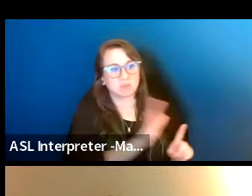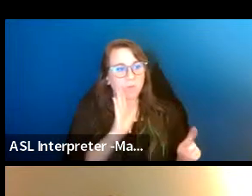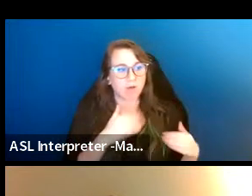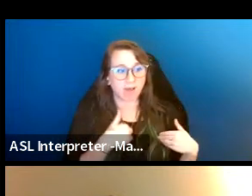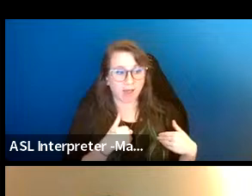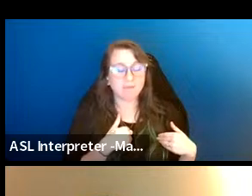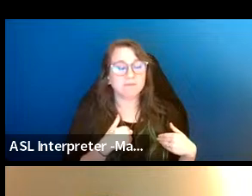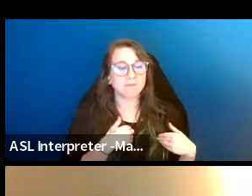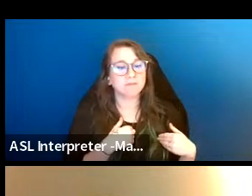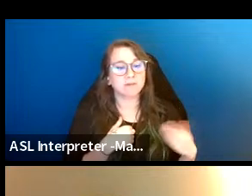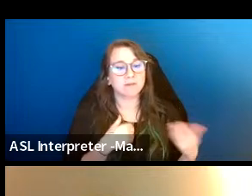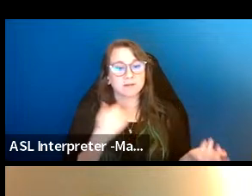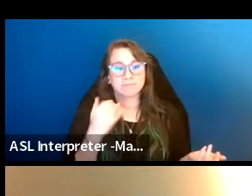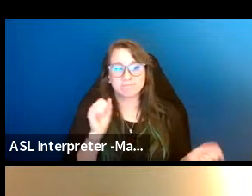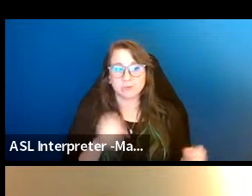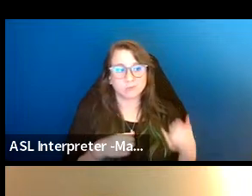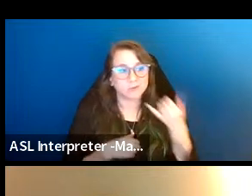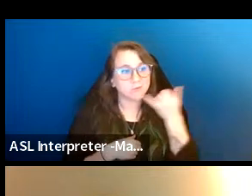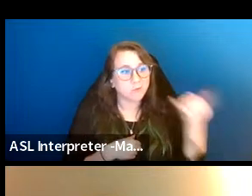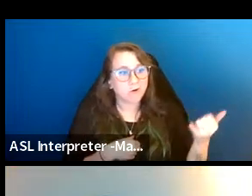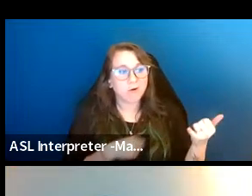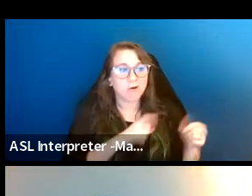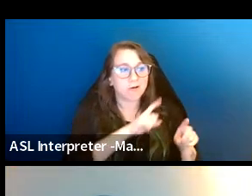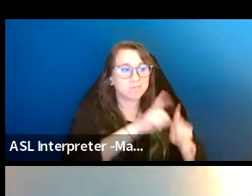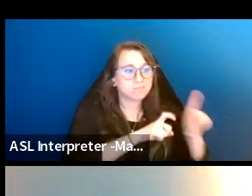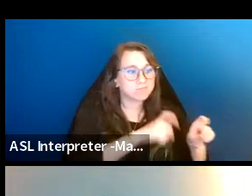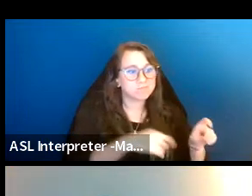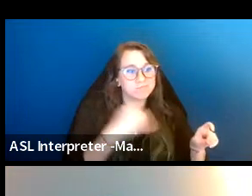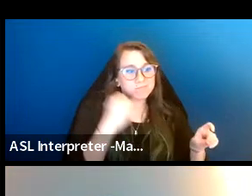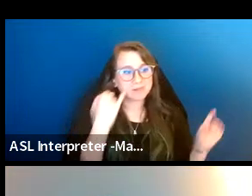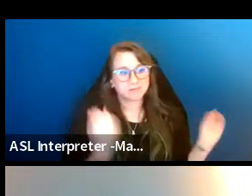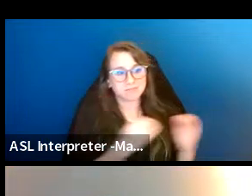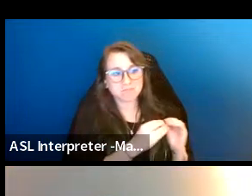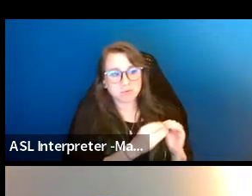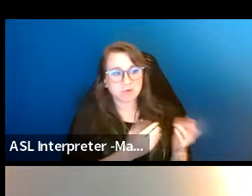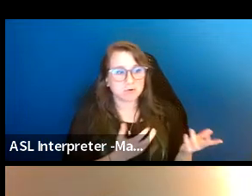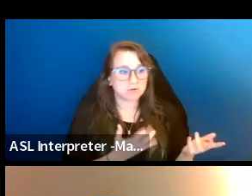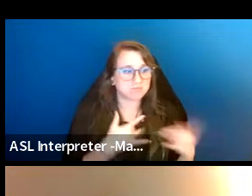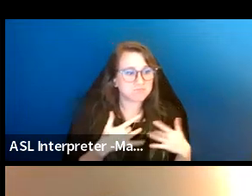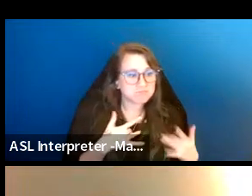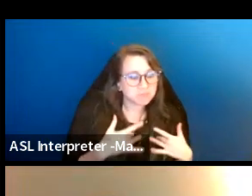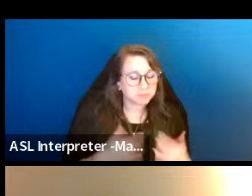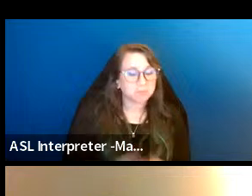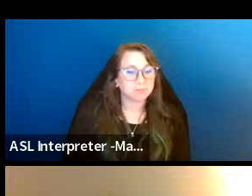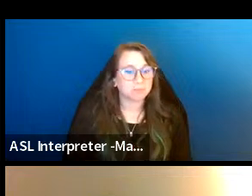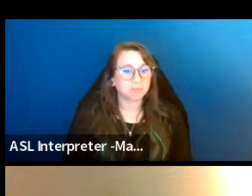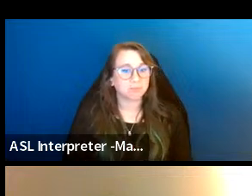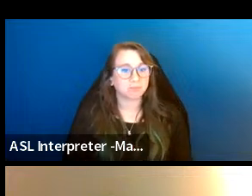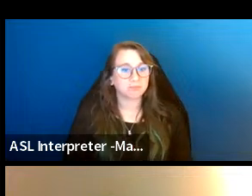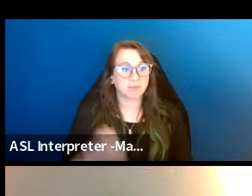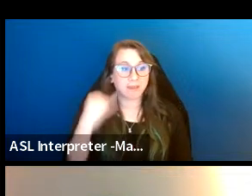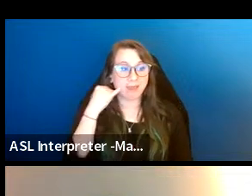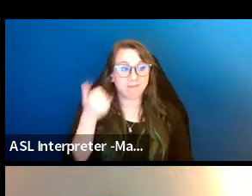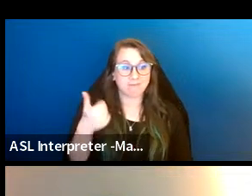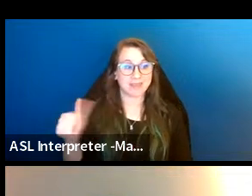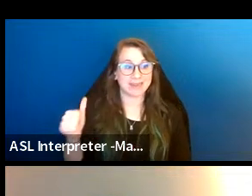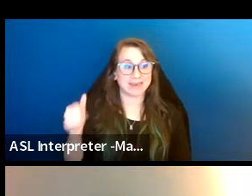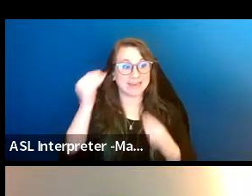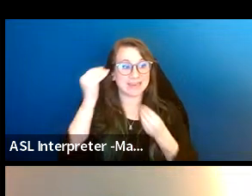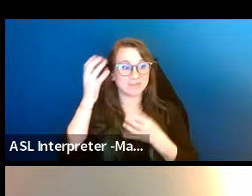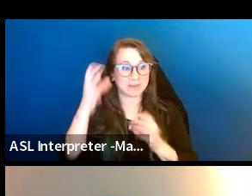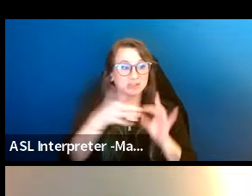you're more than welcome to call them if you have any further questions. If anybody does have any information regarding